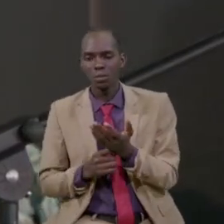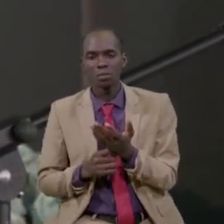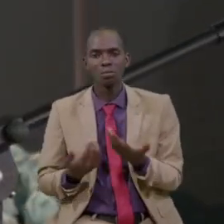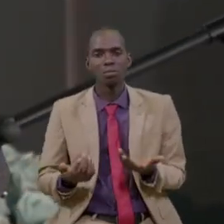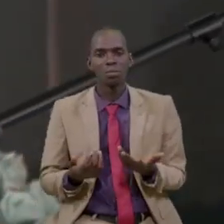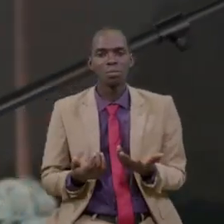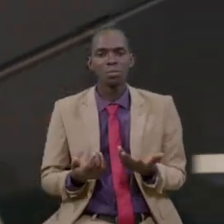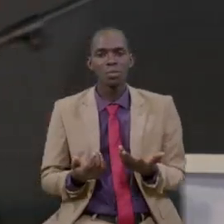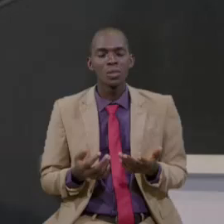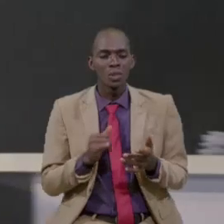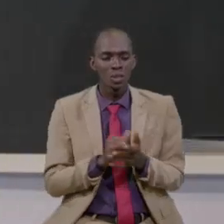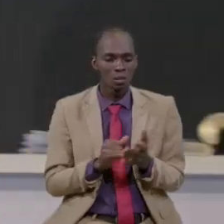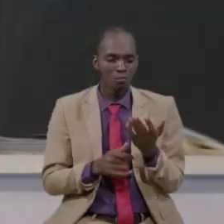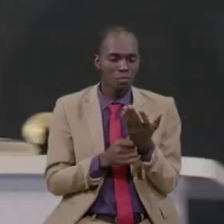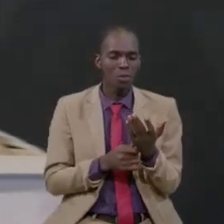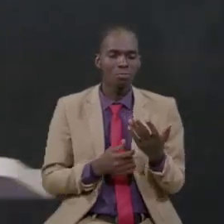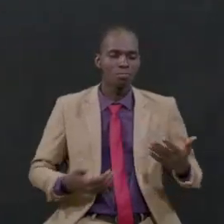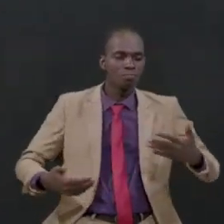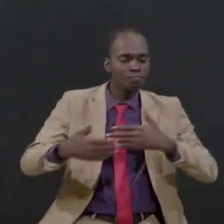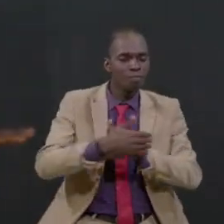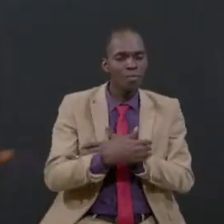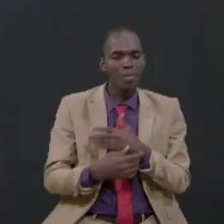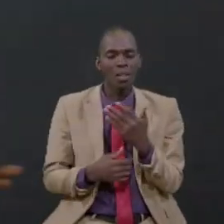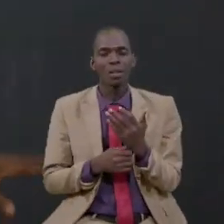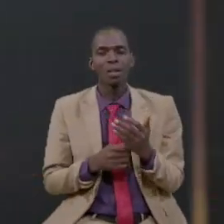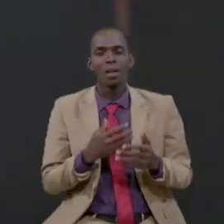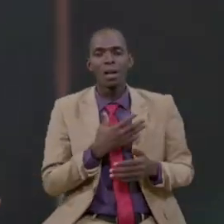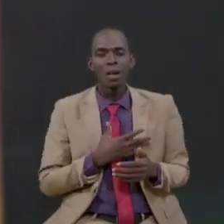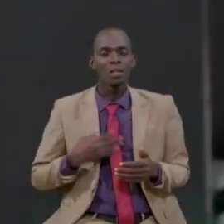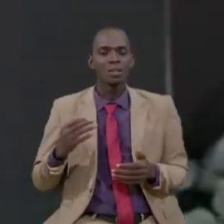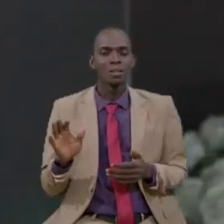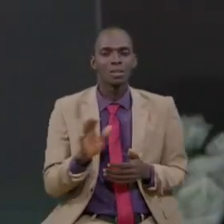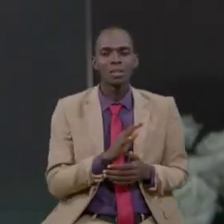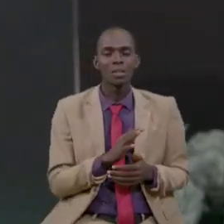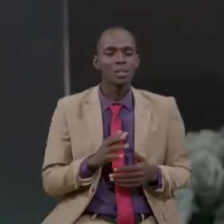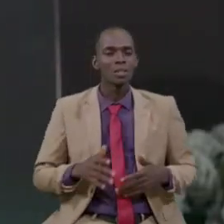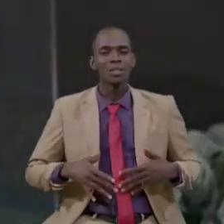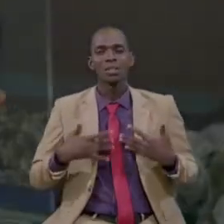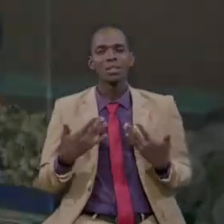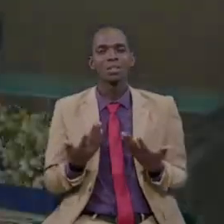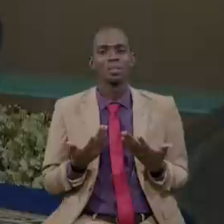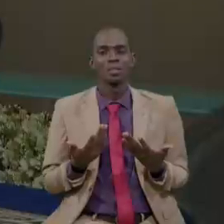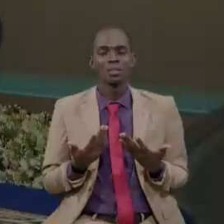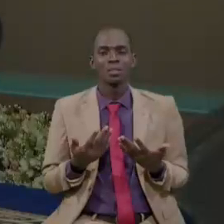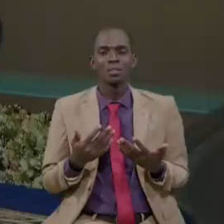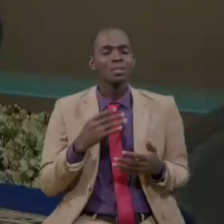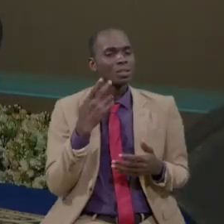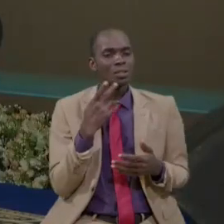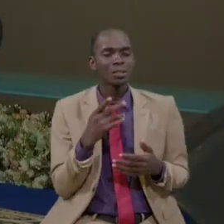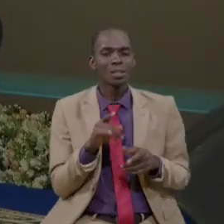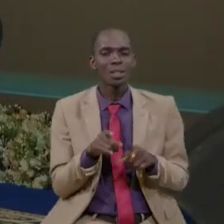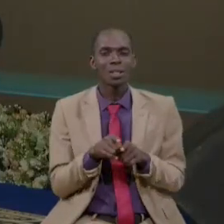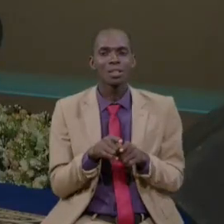of, flesh touching flesh. Flesh embracing flesh. And